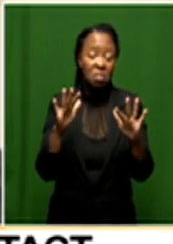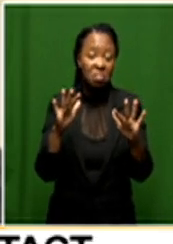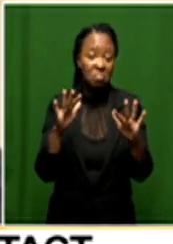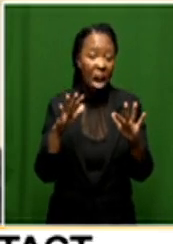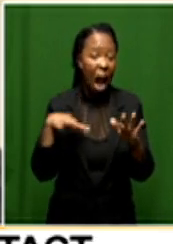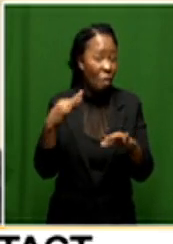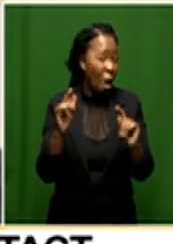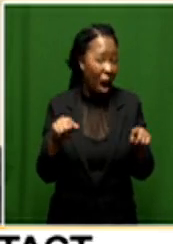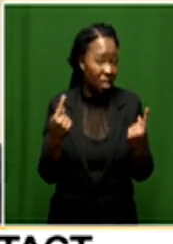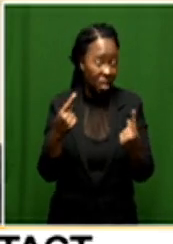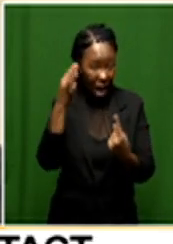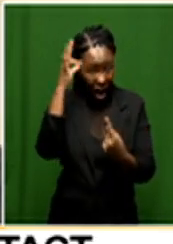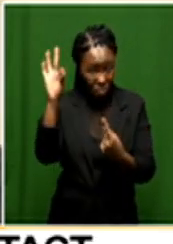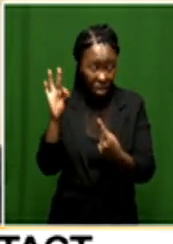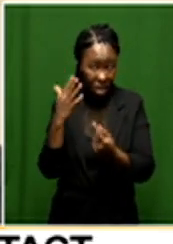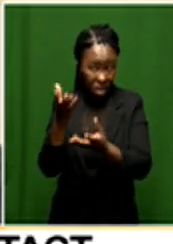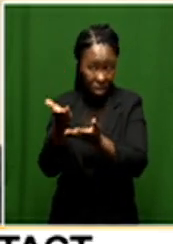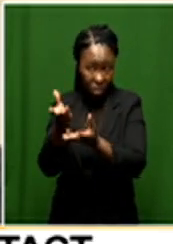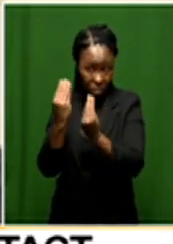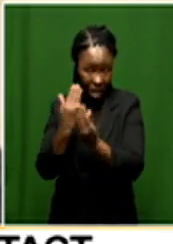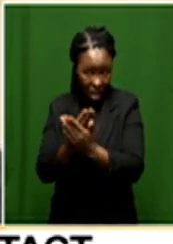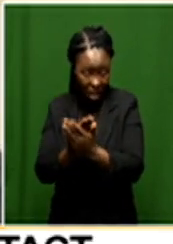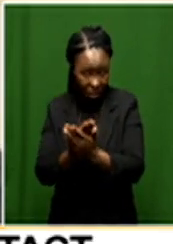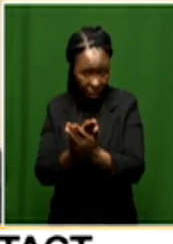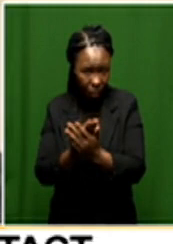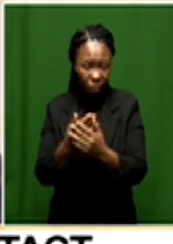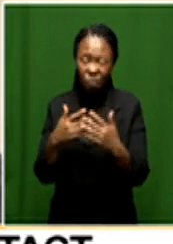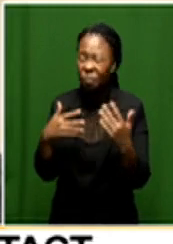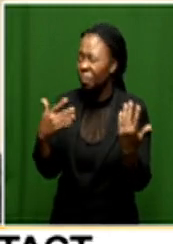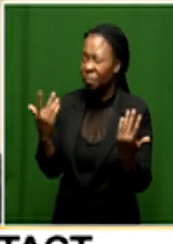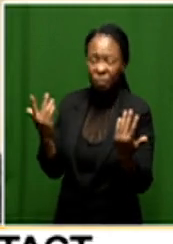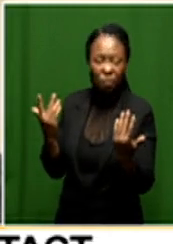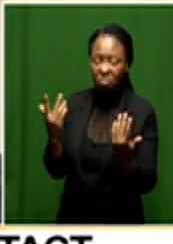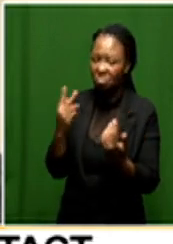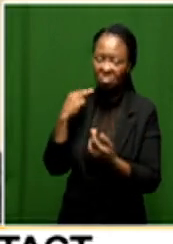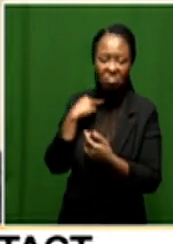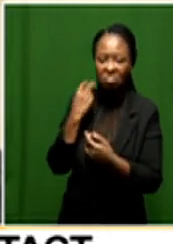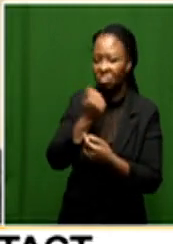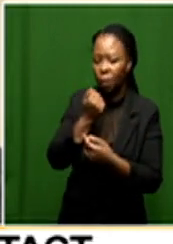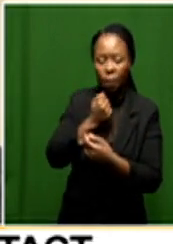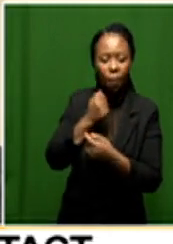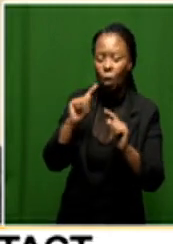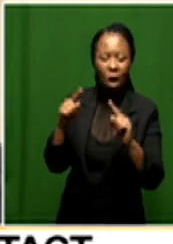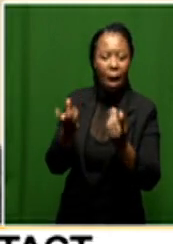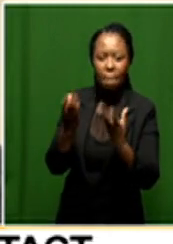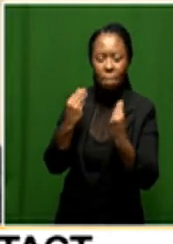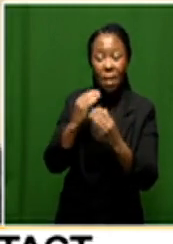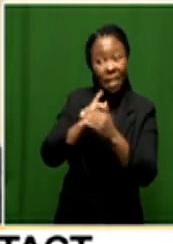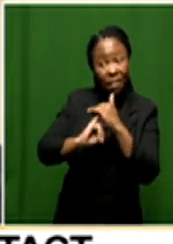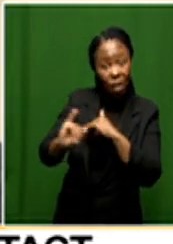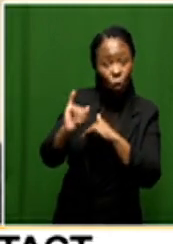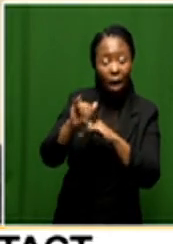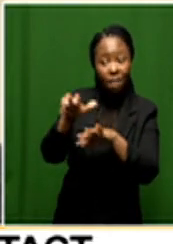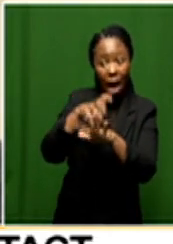government? We don't have that program, Sakina, unfortunately, but the individual farmers can